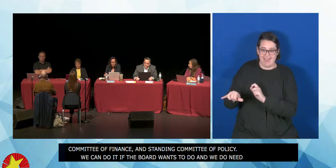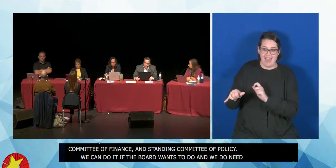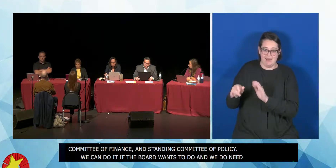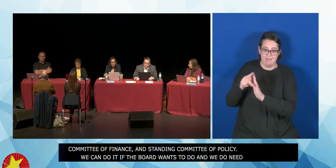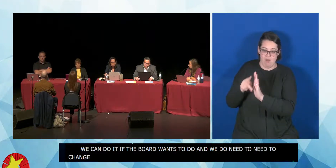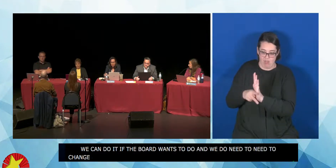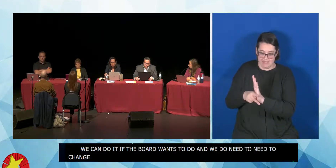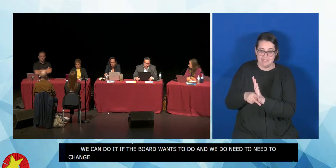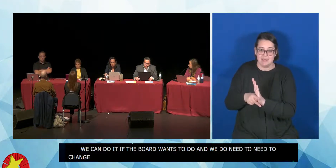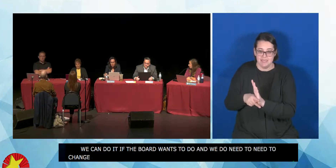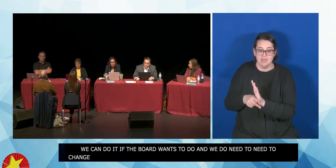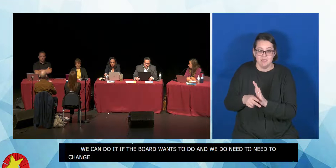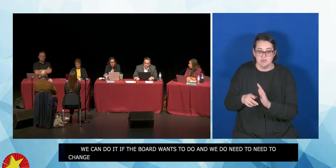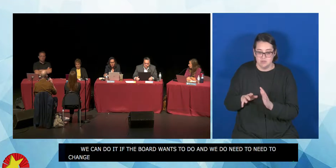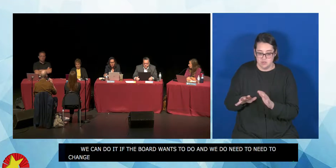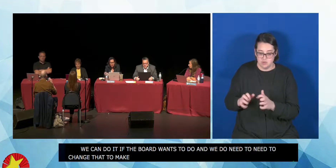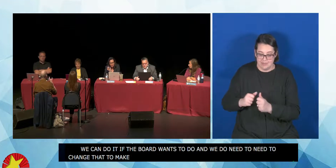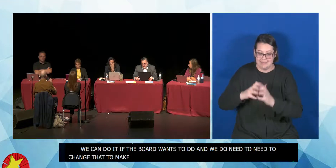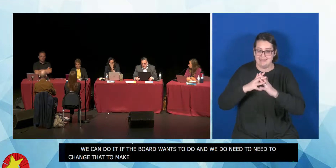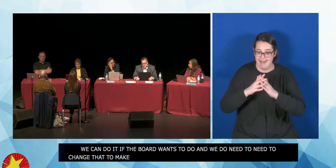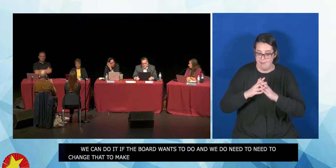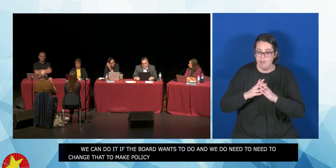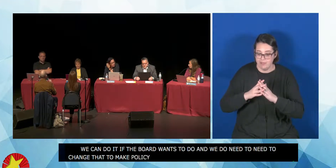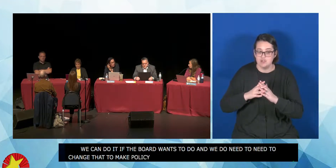an end date and isn't for a specific purpose.